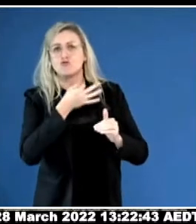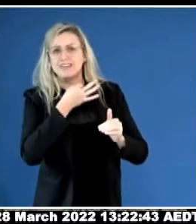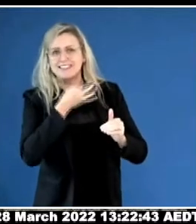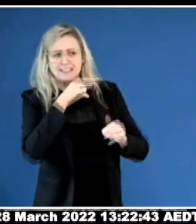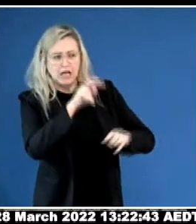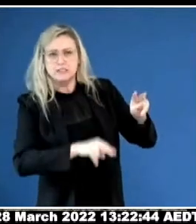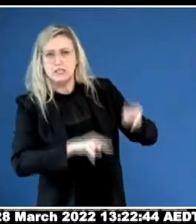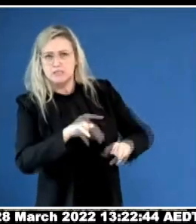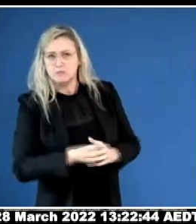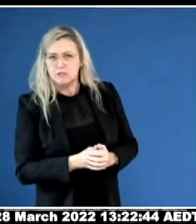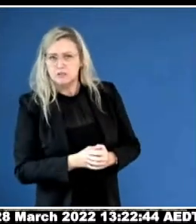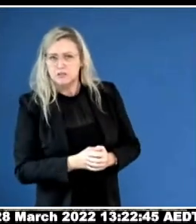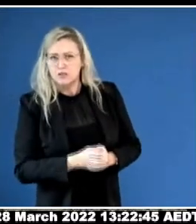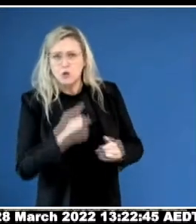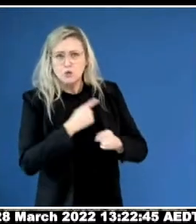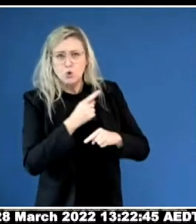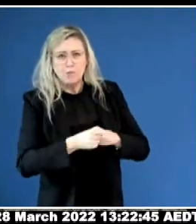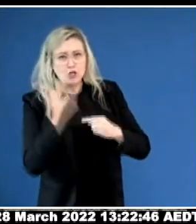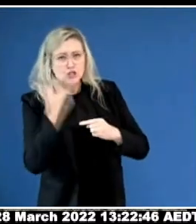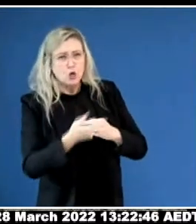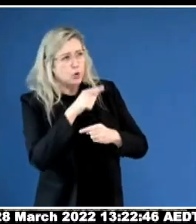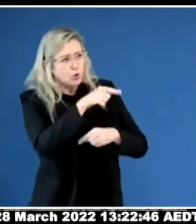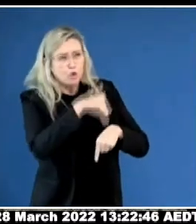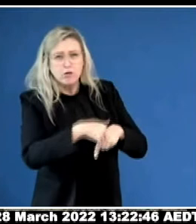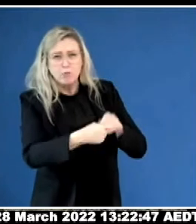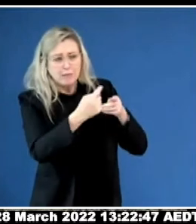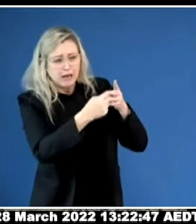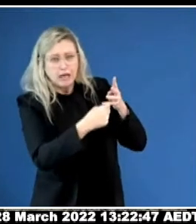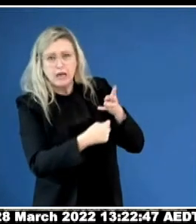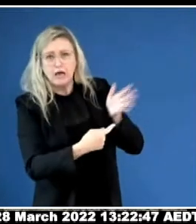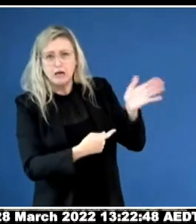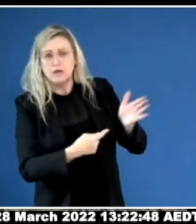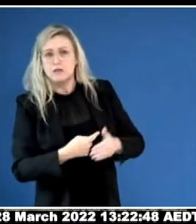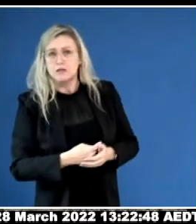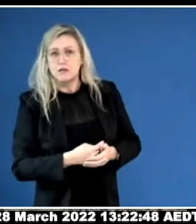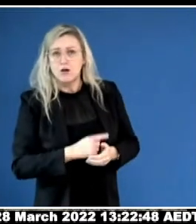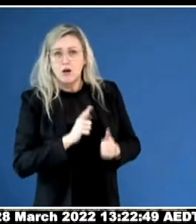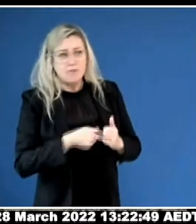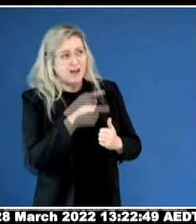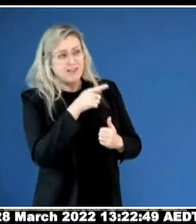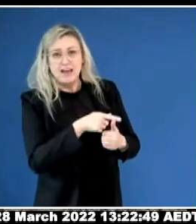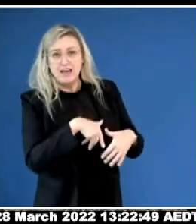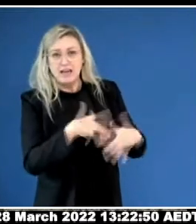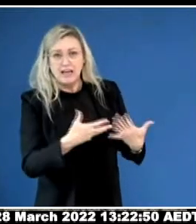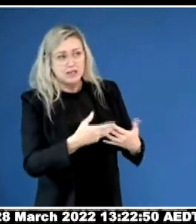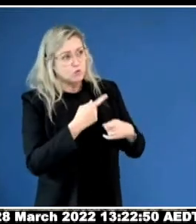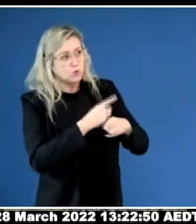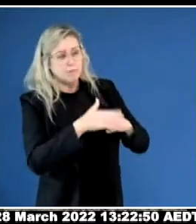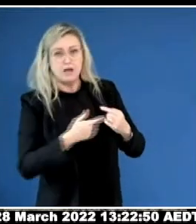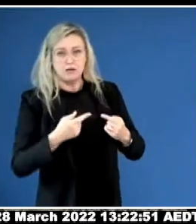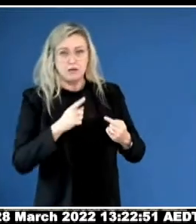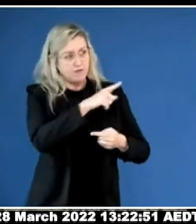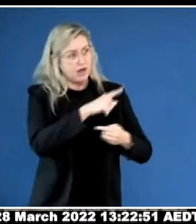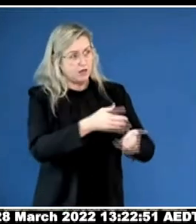holds to the system, to the scheme, and not actually a risk assessment as to whether or not the supports we're putting in place, whether or